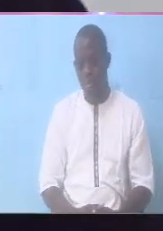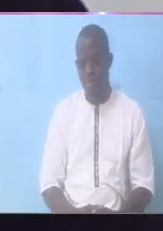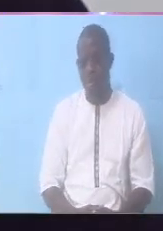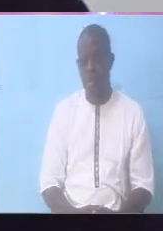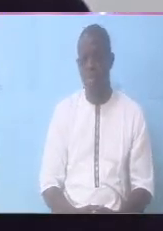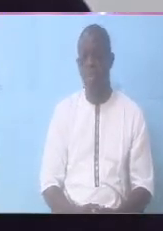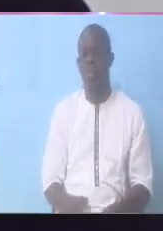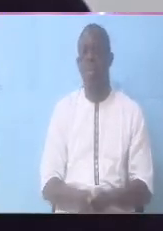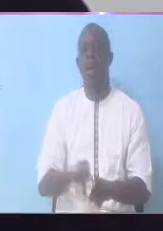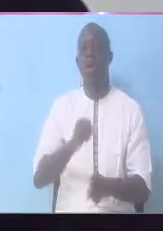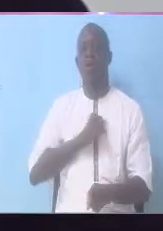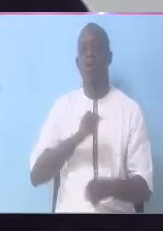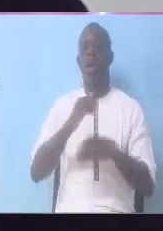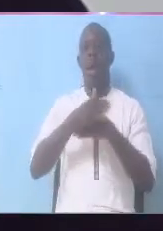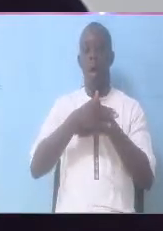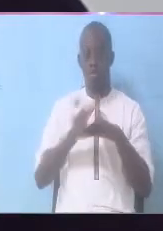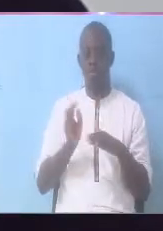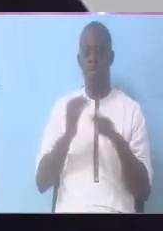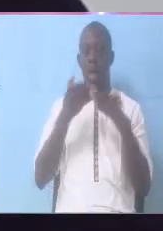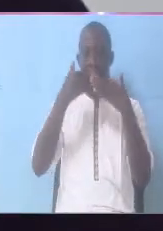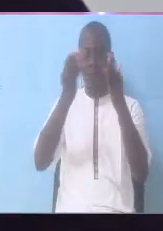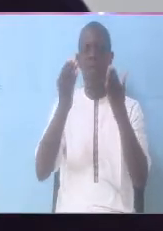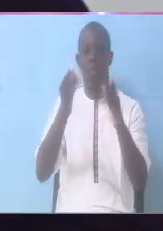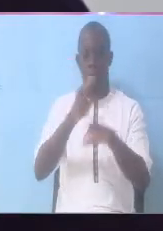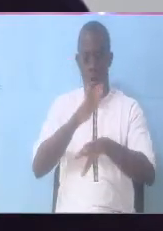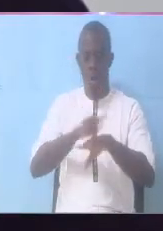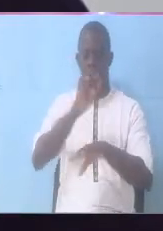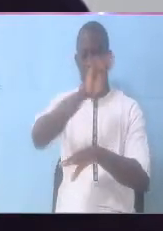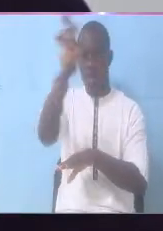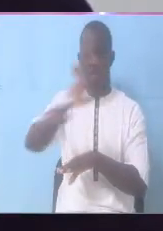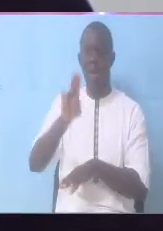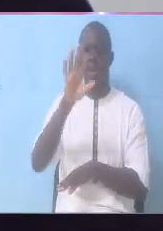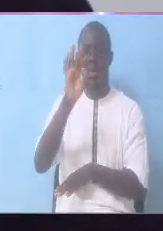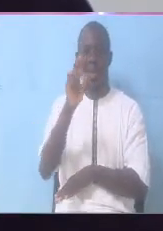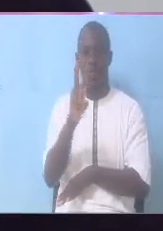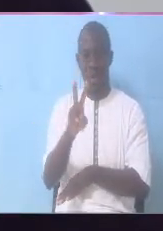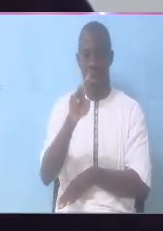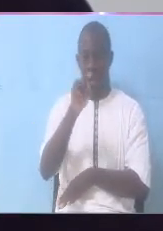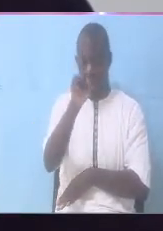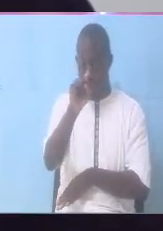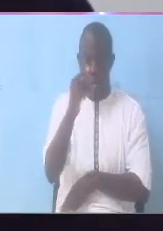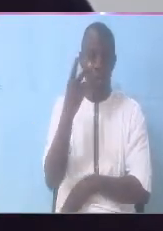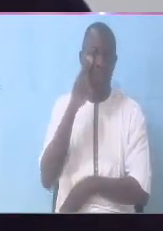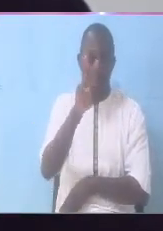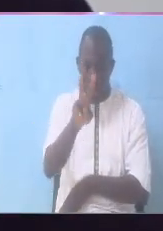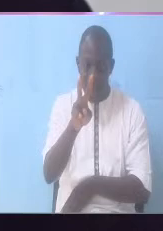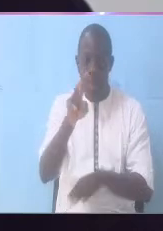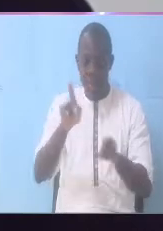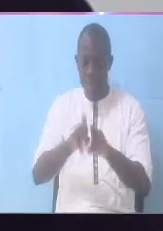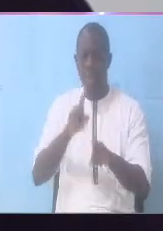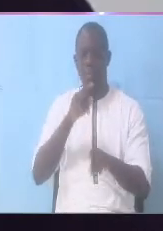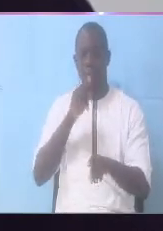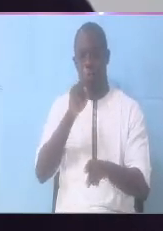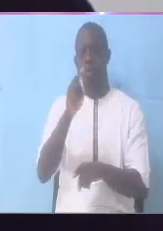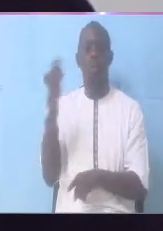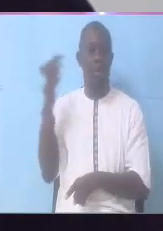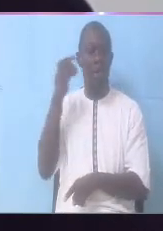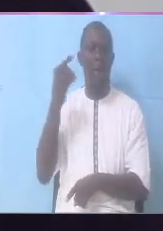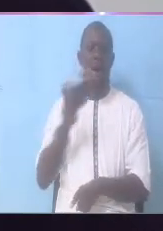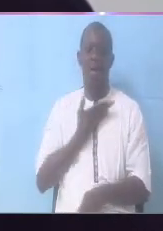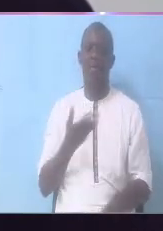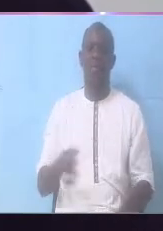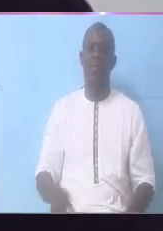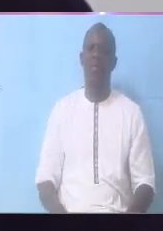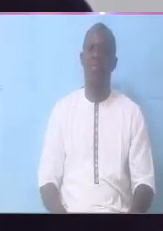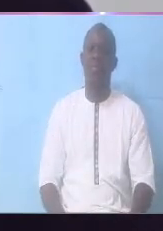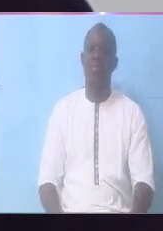They confessed on national television and you saw it, you heard. Sir, with due respect, would you underline the word